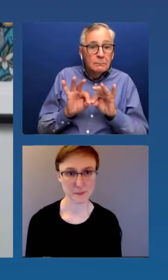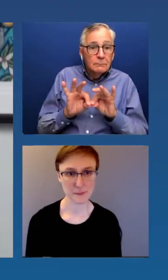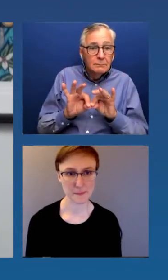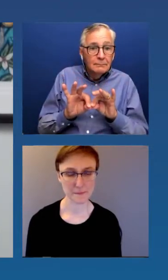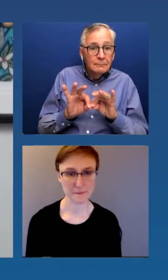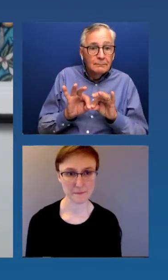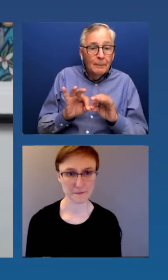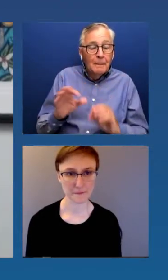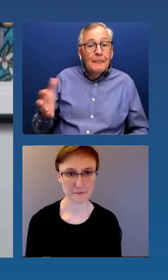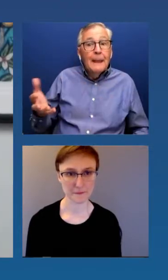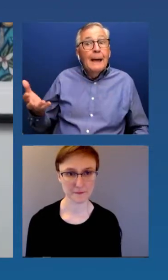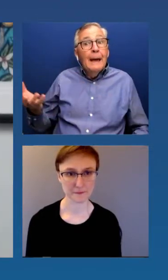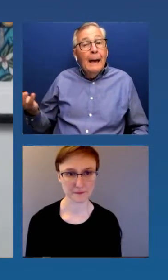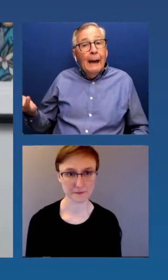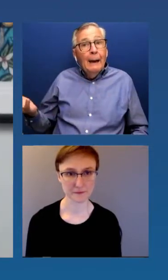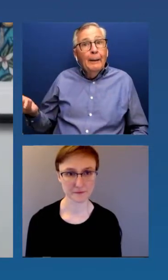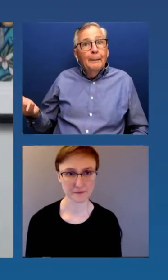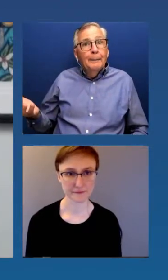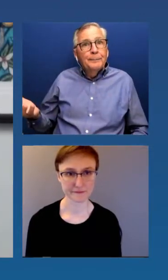n'était pas